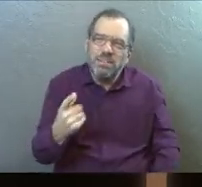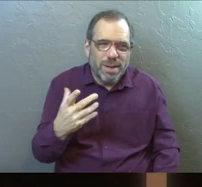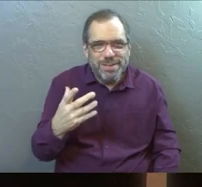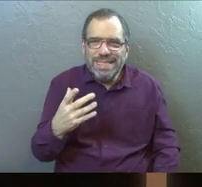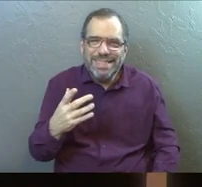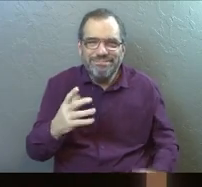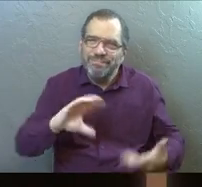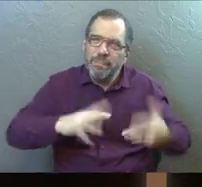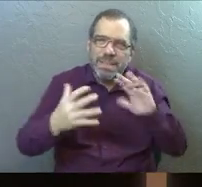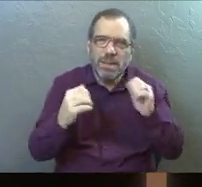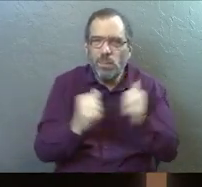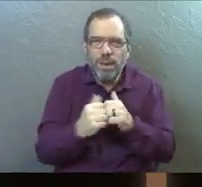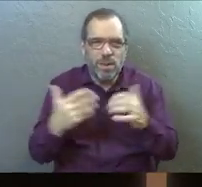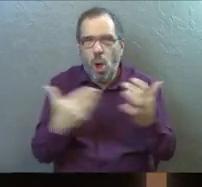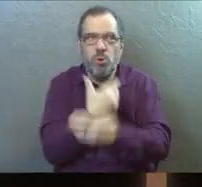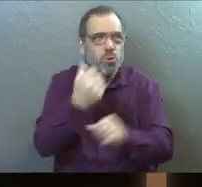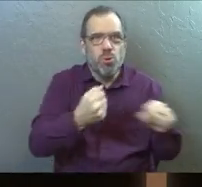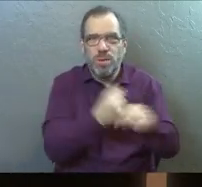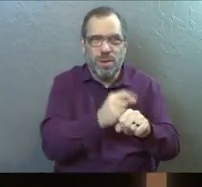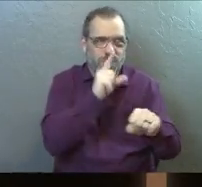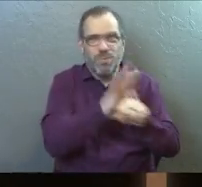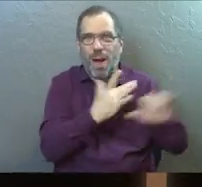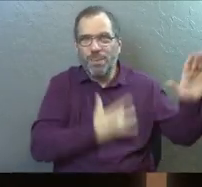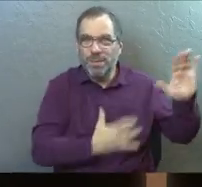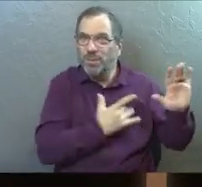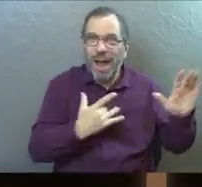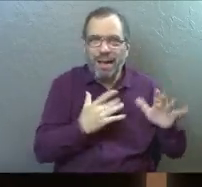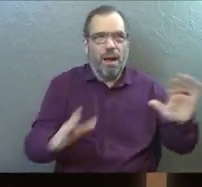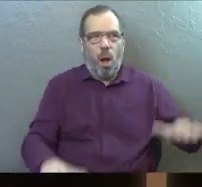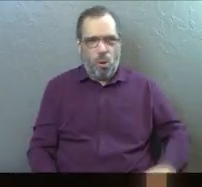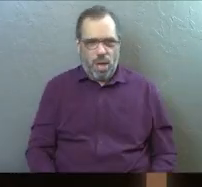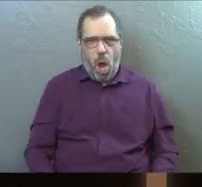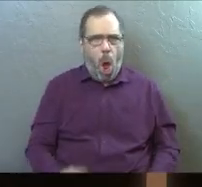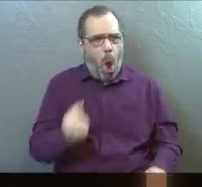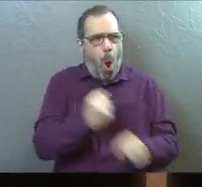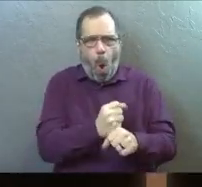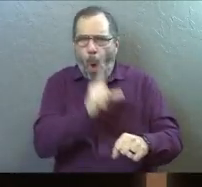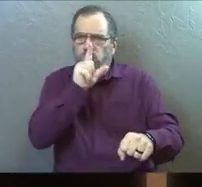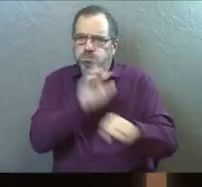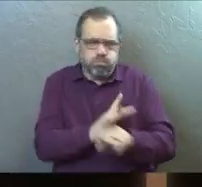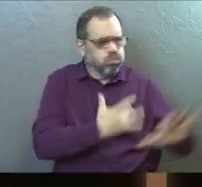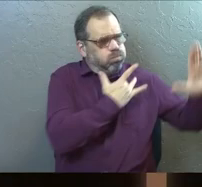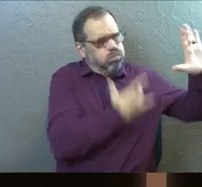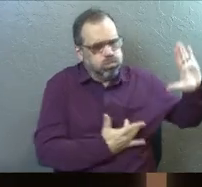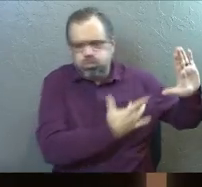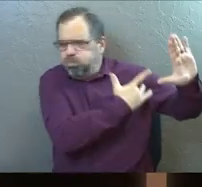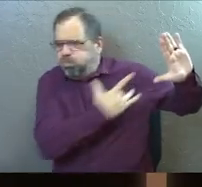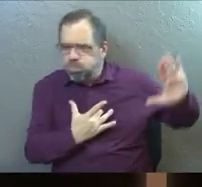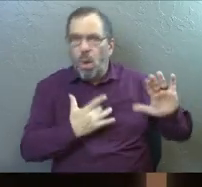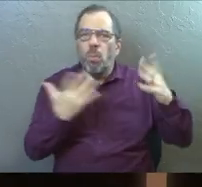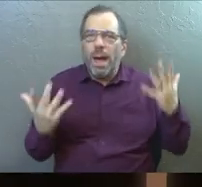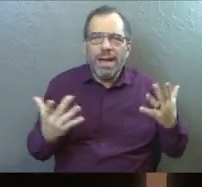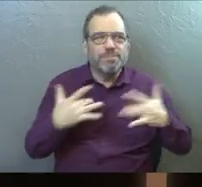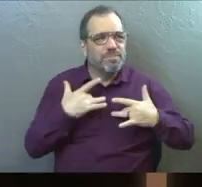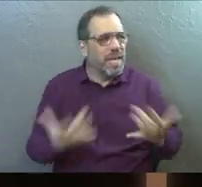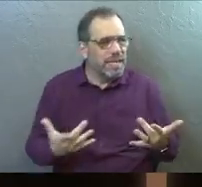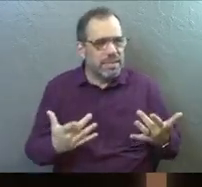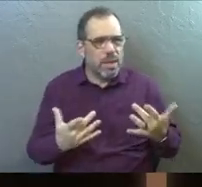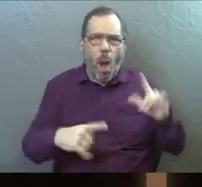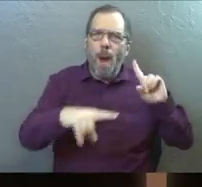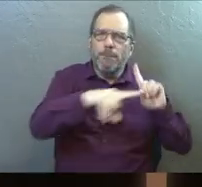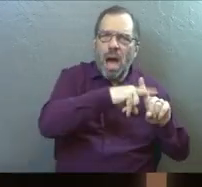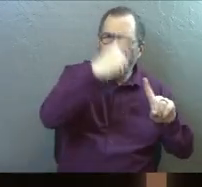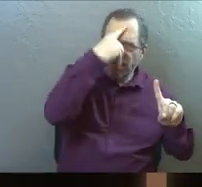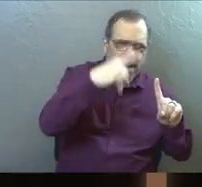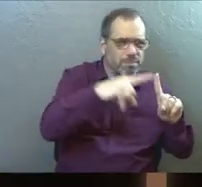get kind of screwed up about our New Year's resolutions, right? Like we make these New Year's resolutions, and a lot of what it is it tends to be